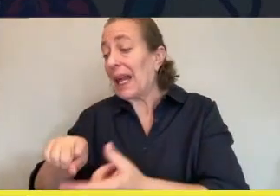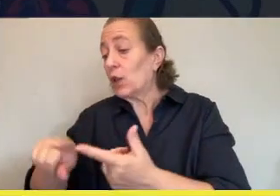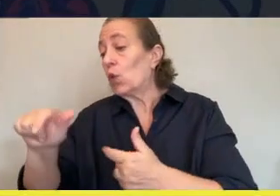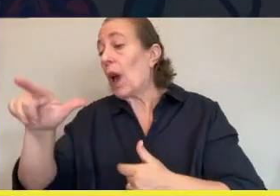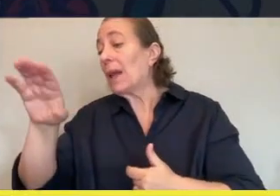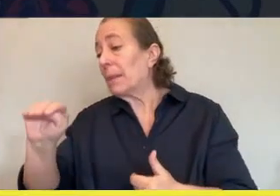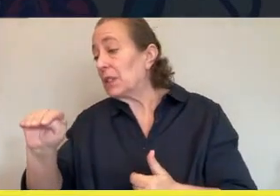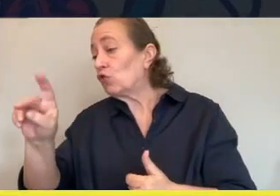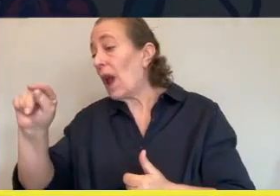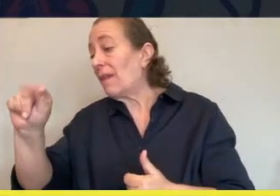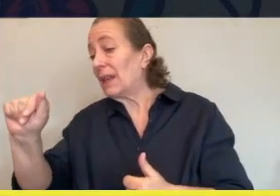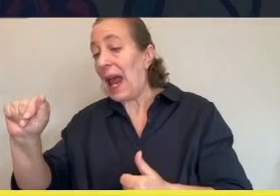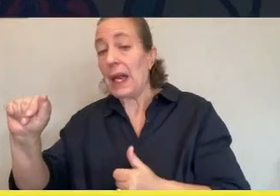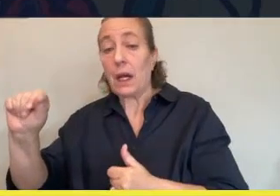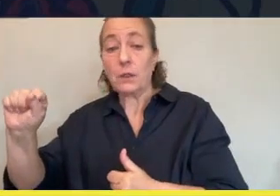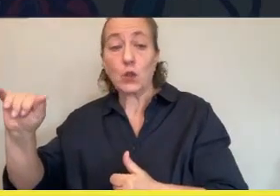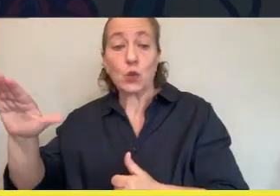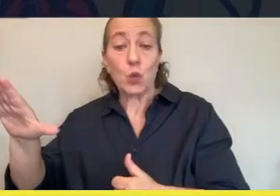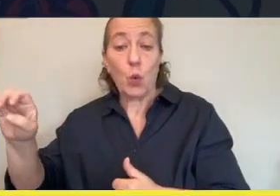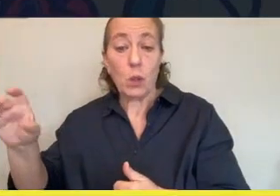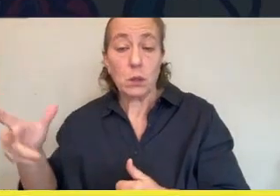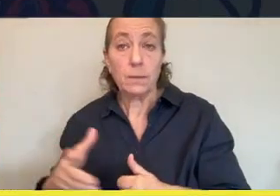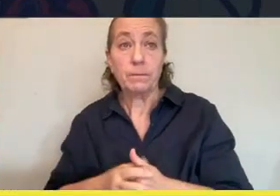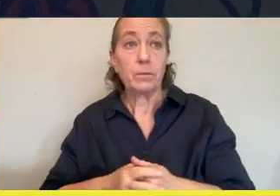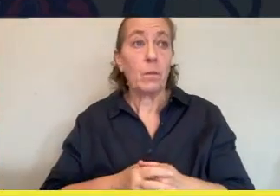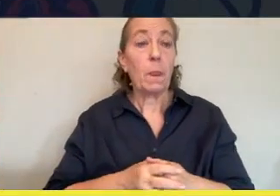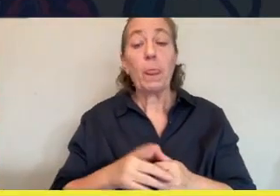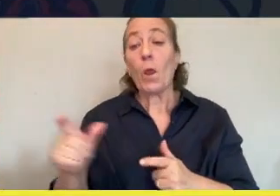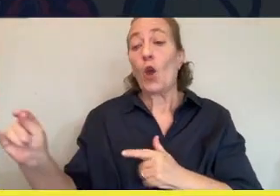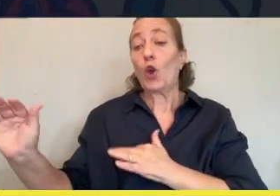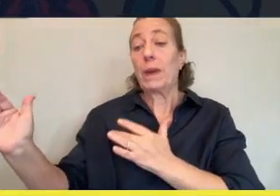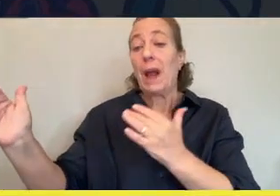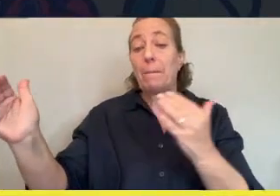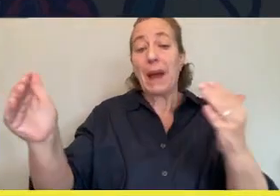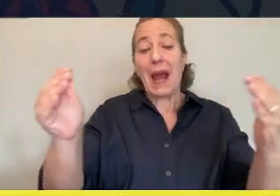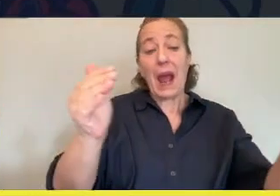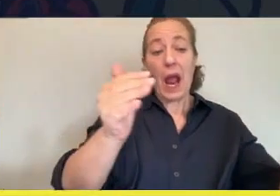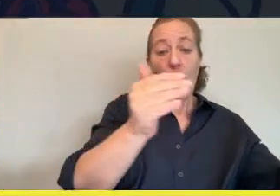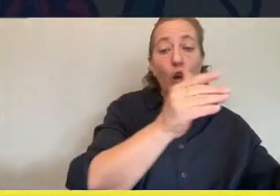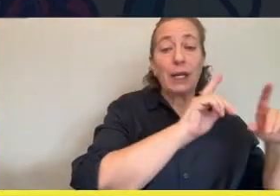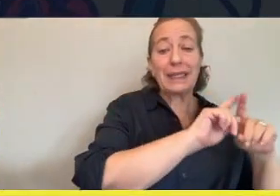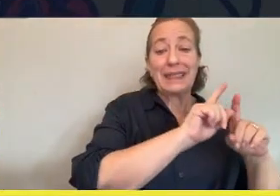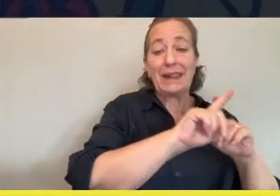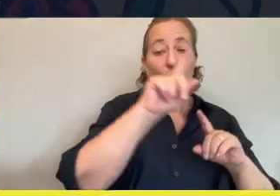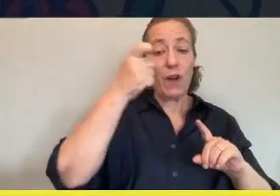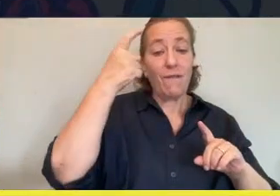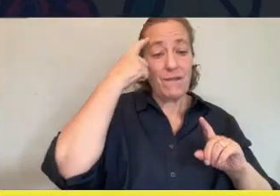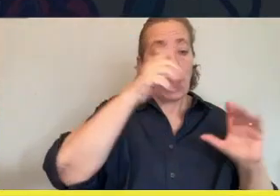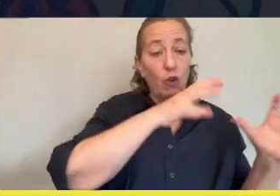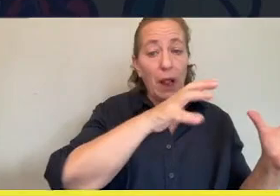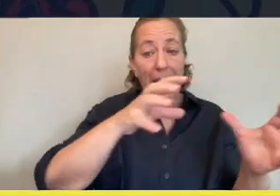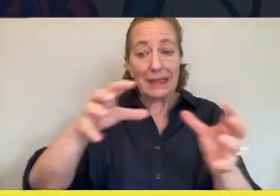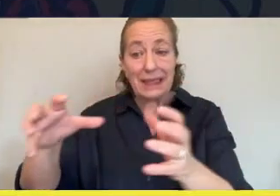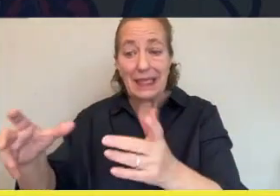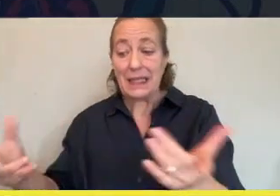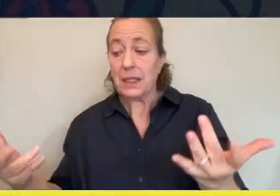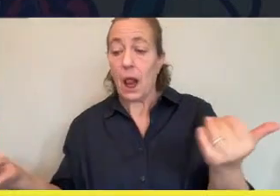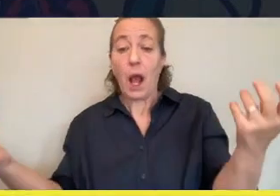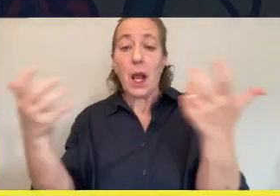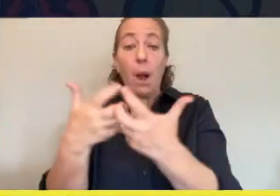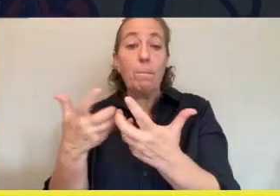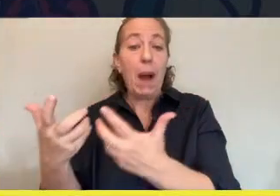source. Data can be compared across different federal entities, such as combining health information